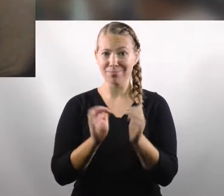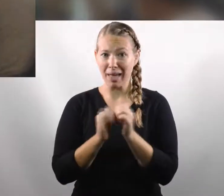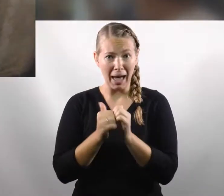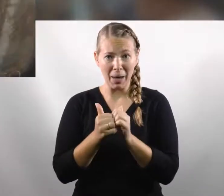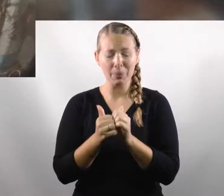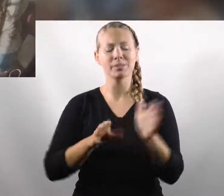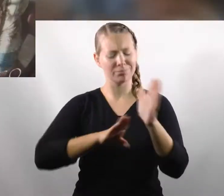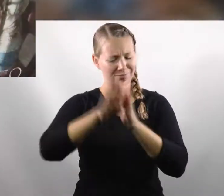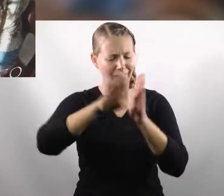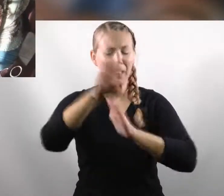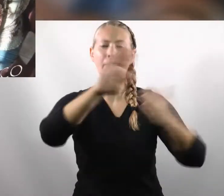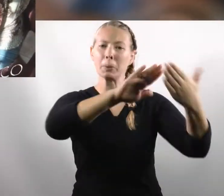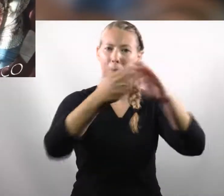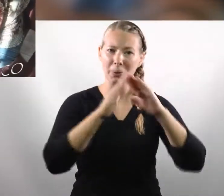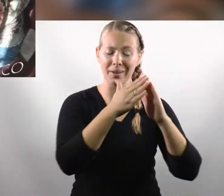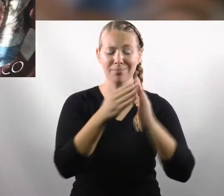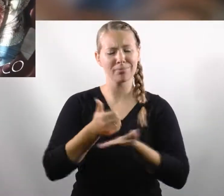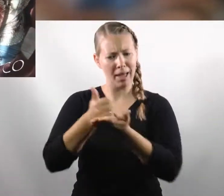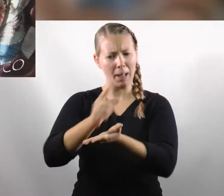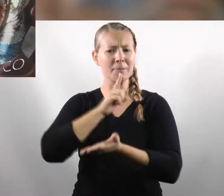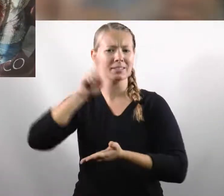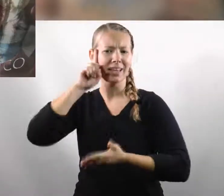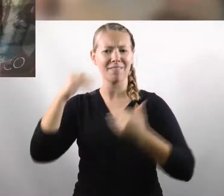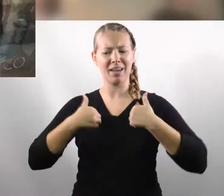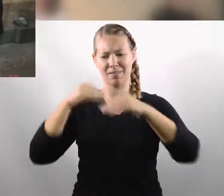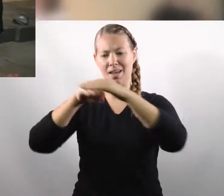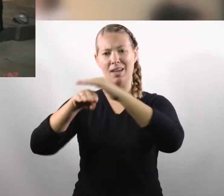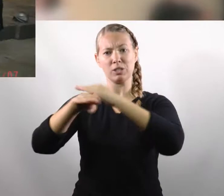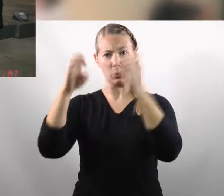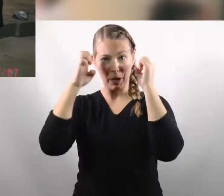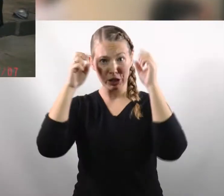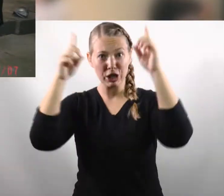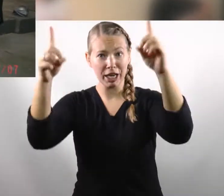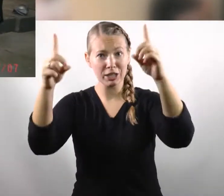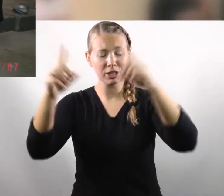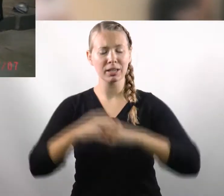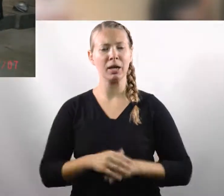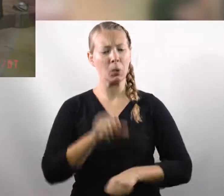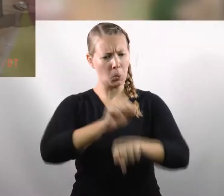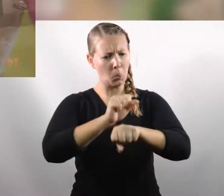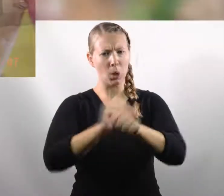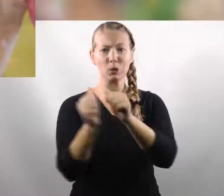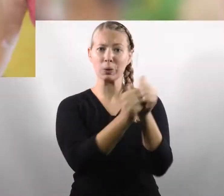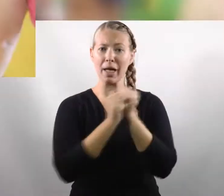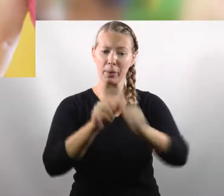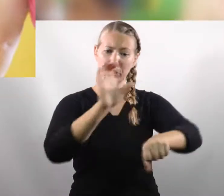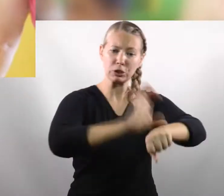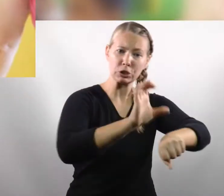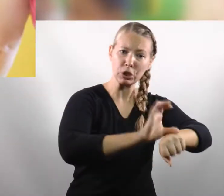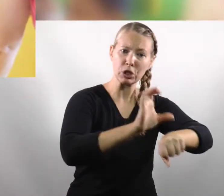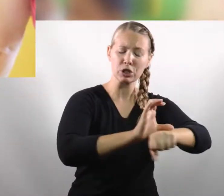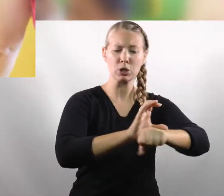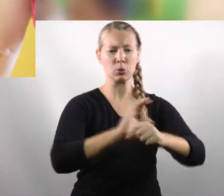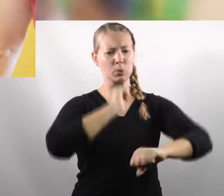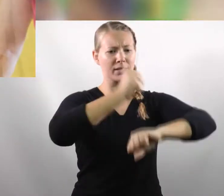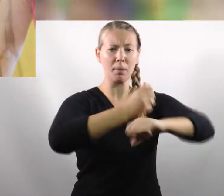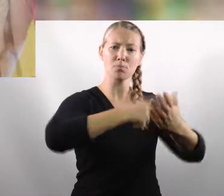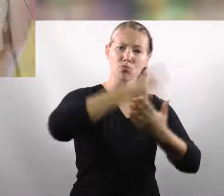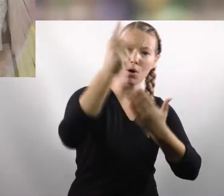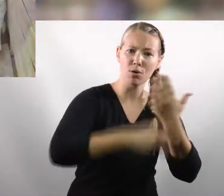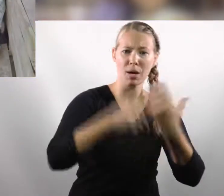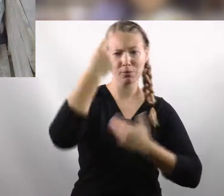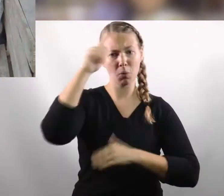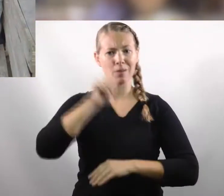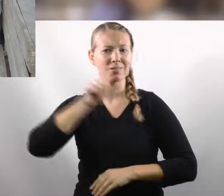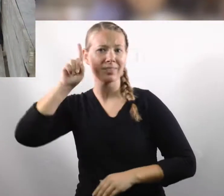community and help the deaf with basic education. We partner with local churches to develop programs and services for the deaf to help